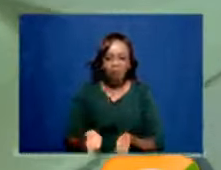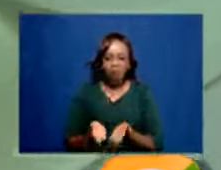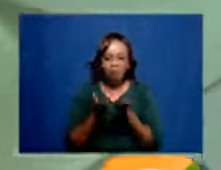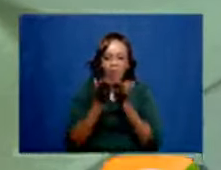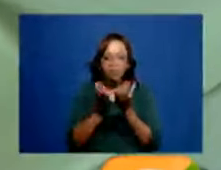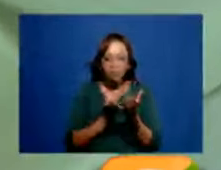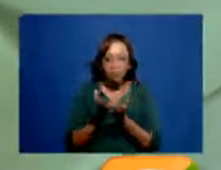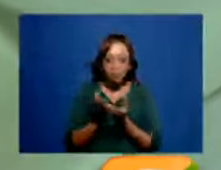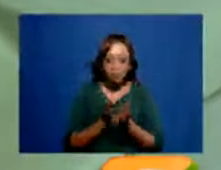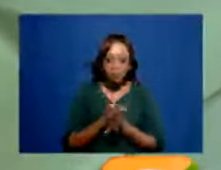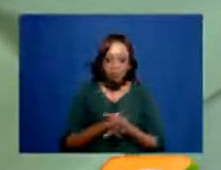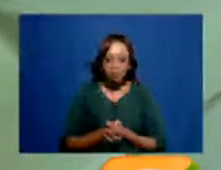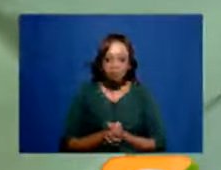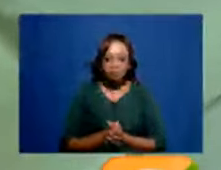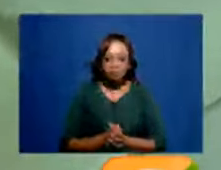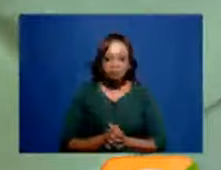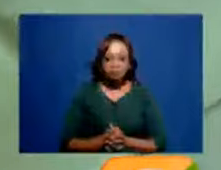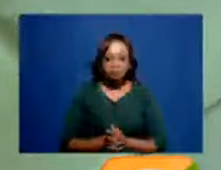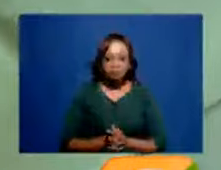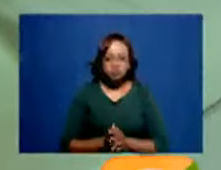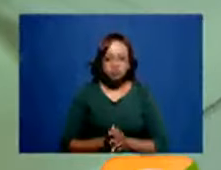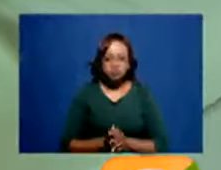macro environment.